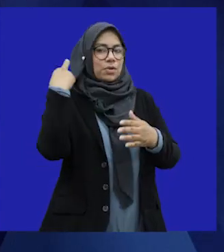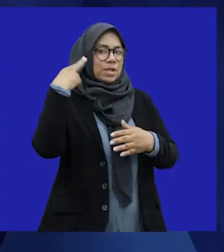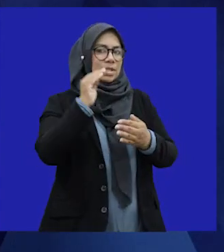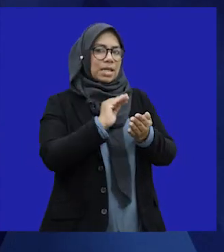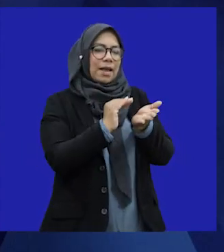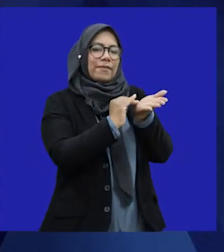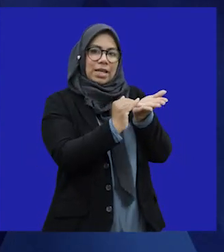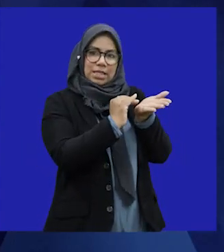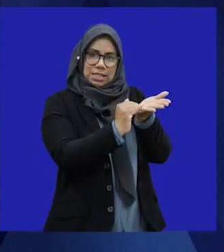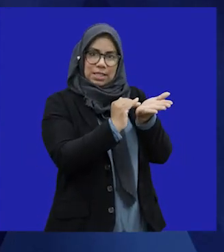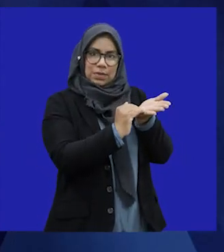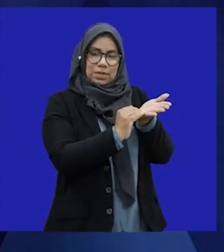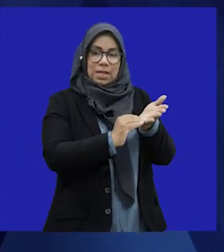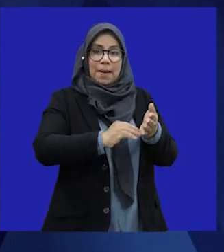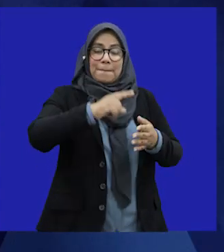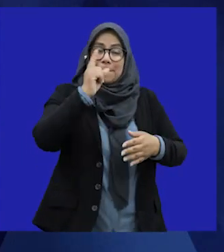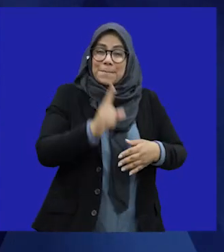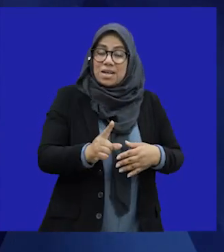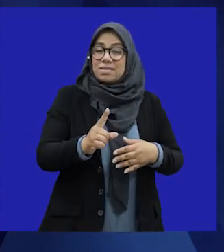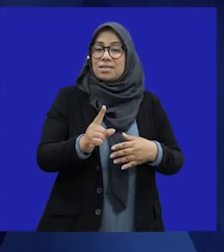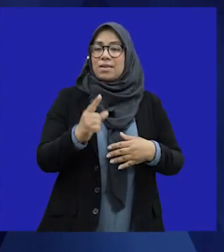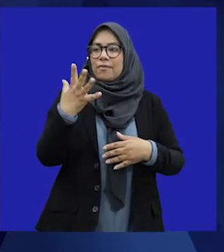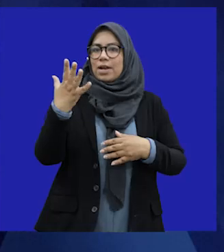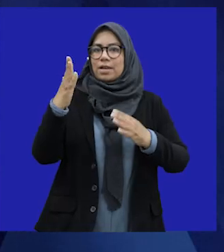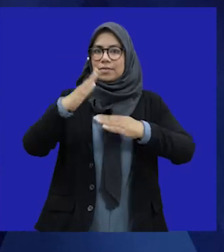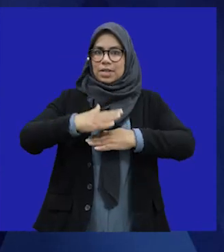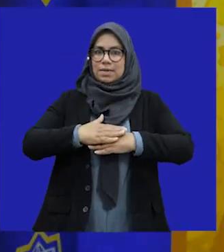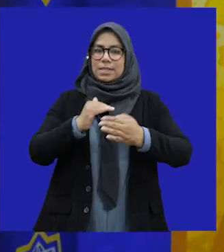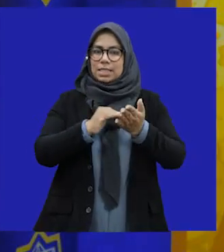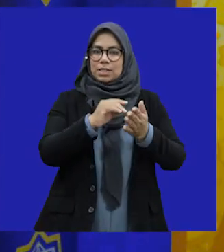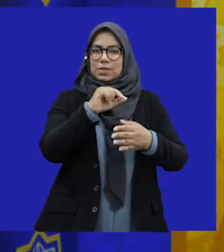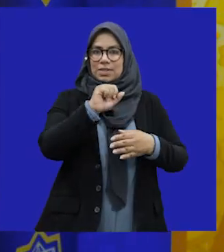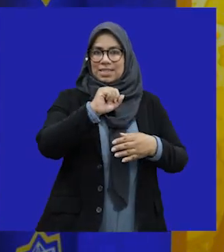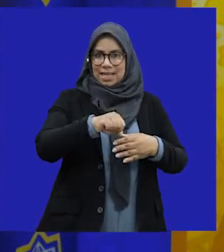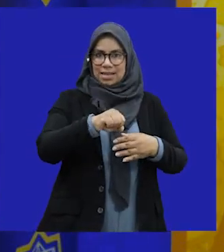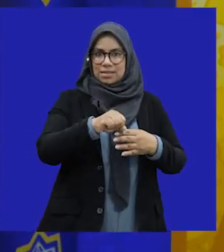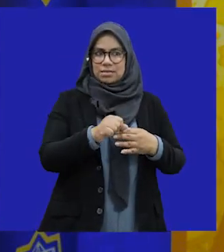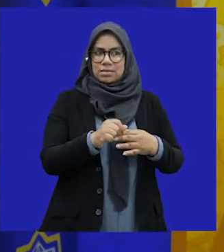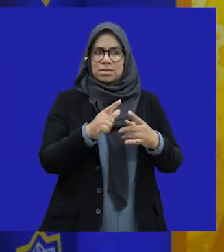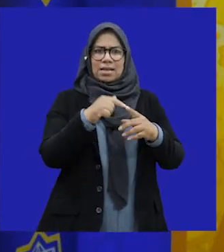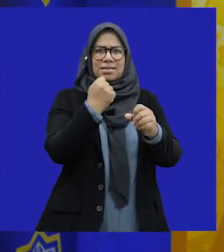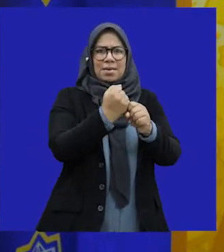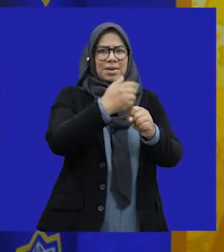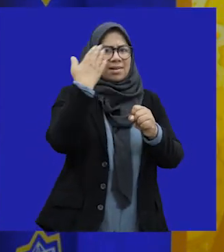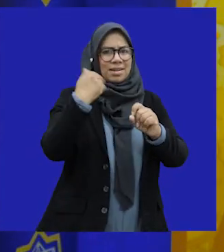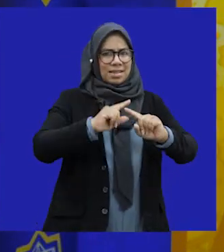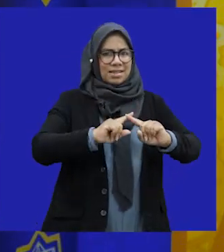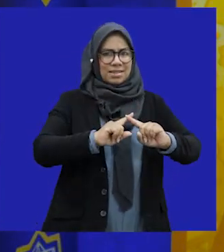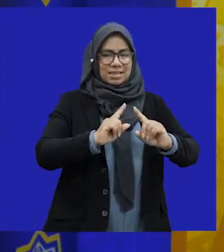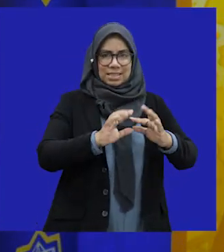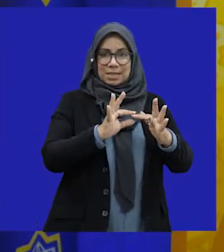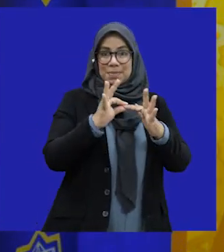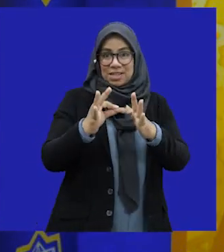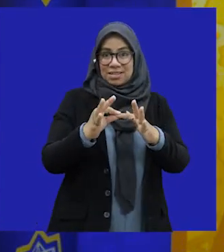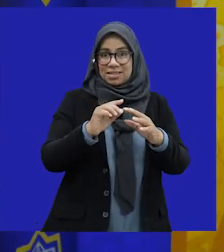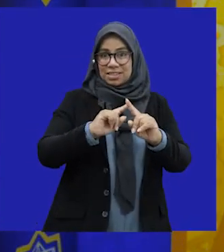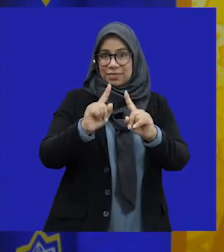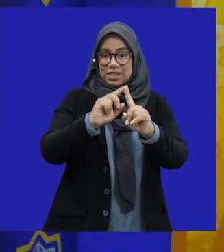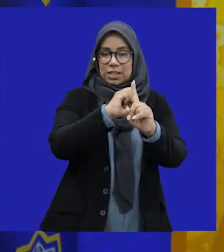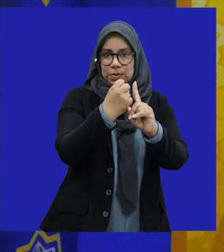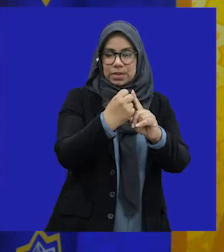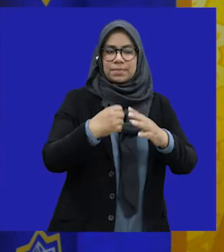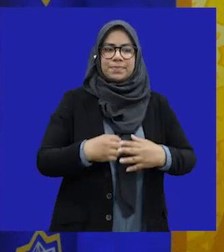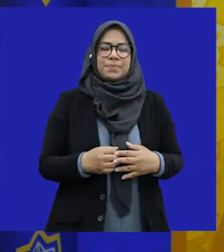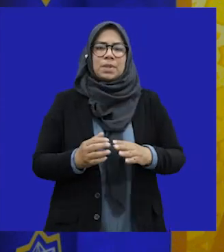obligatory prayers can not be prayed. Now let's look into the 5 obligatory prayers that we